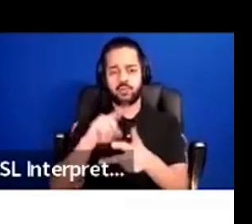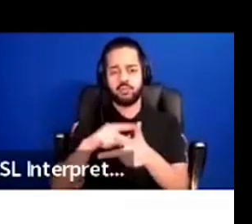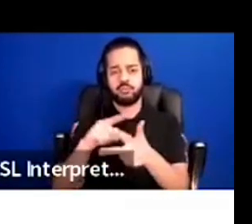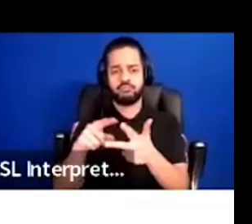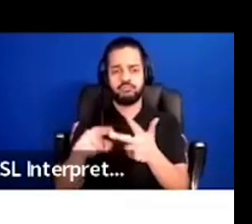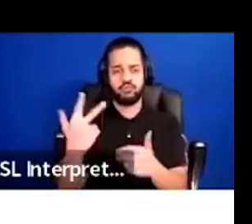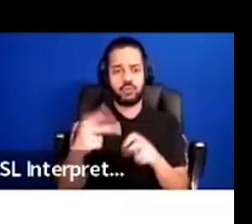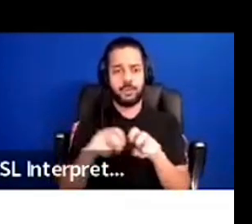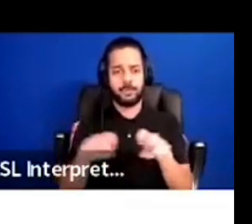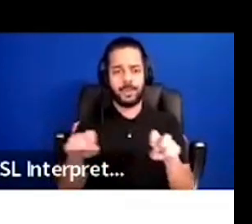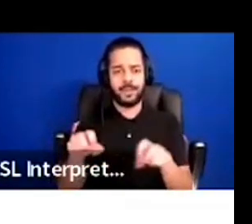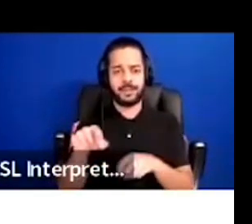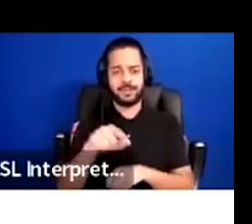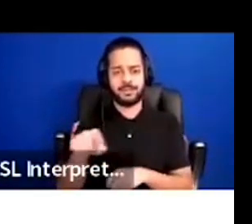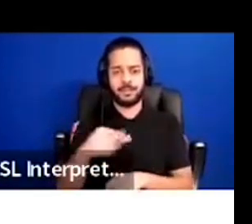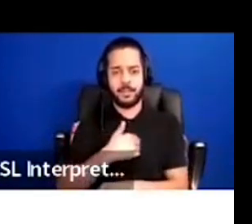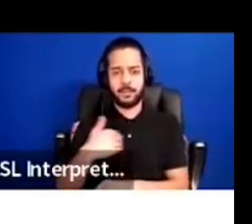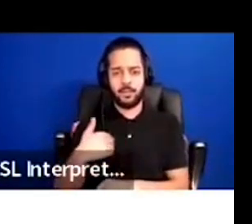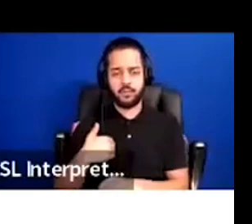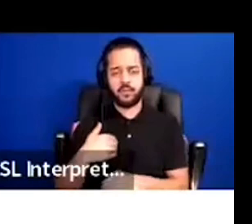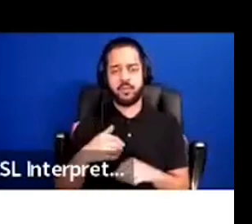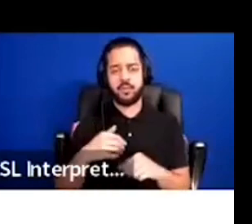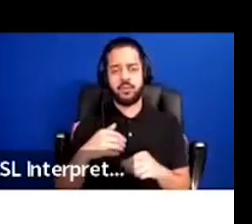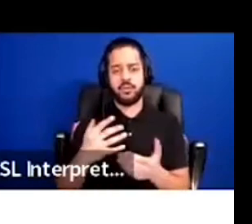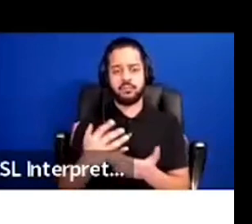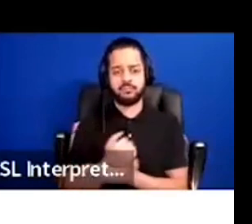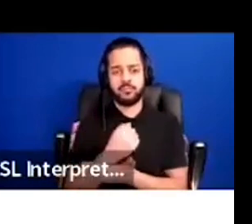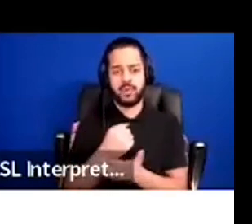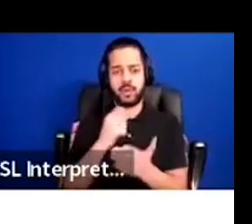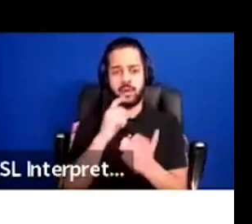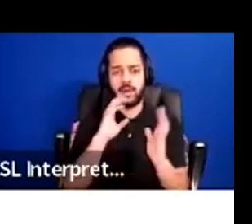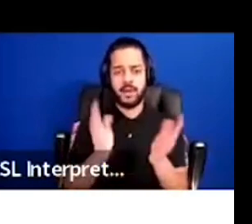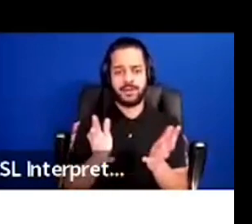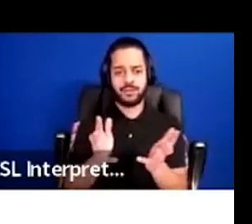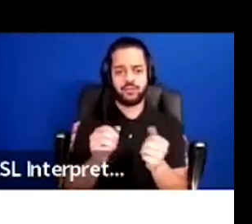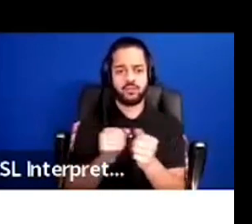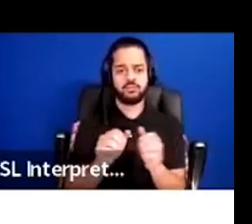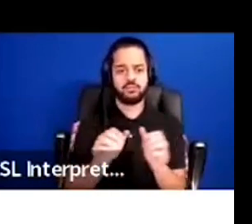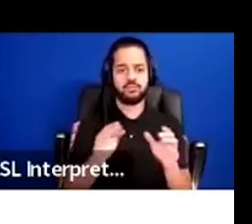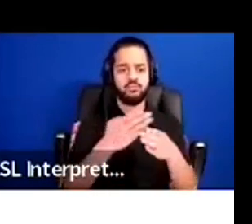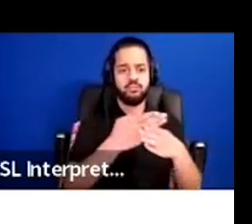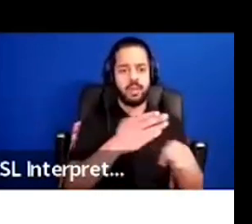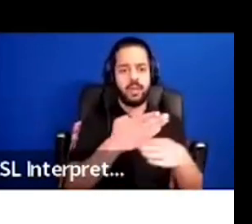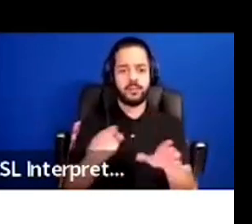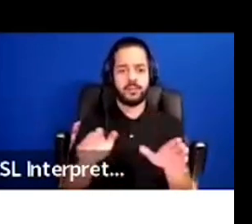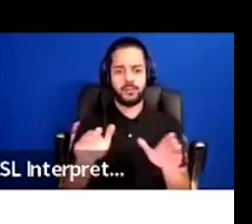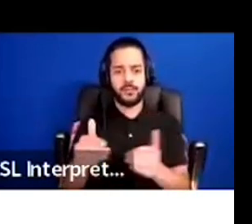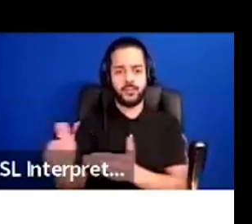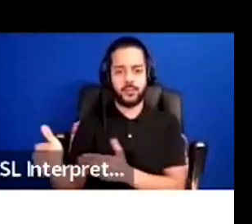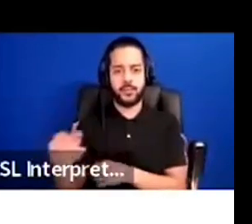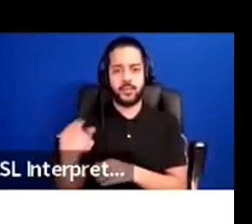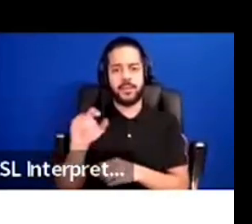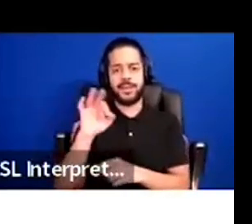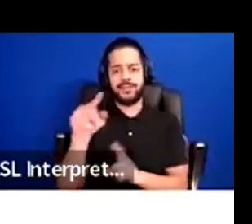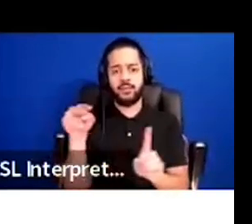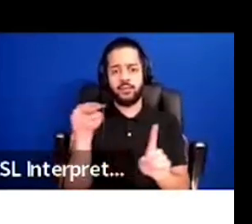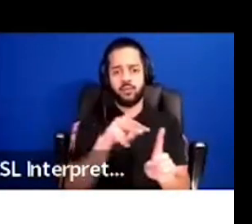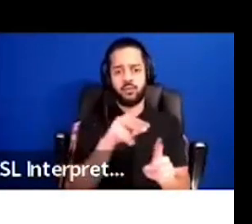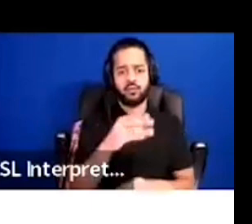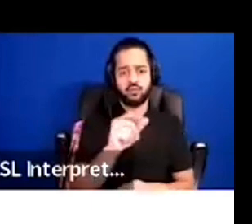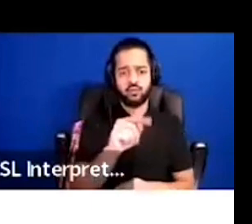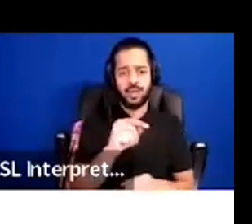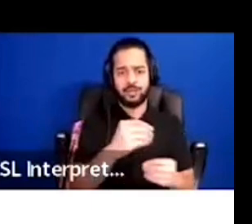panelists. And then again, we will have a conversation in small groups amongst ourselves. But if folks would go to the chat, I know there's been